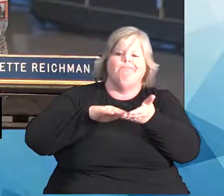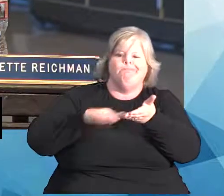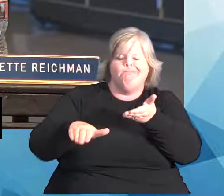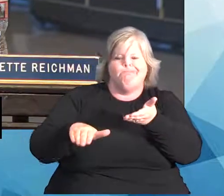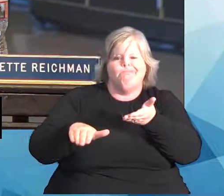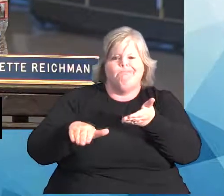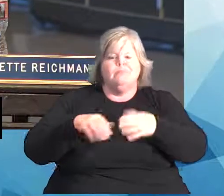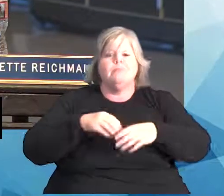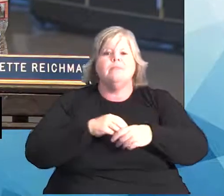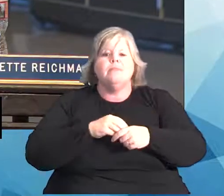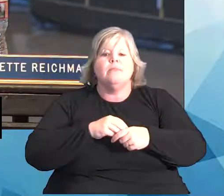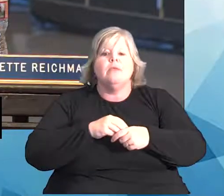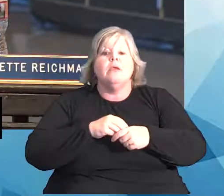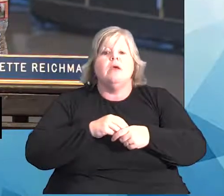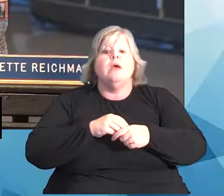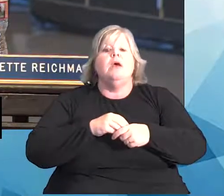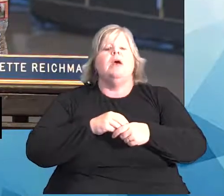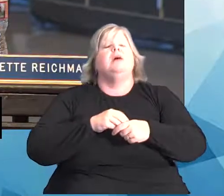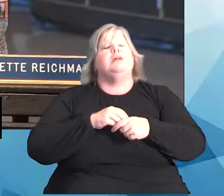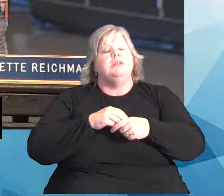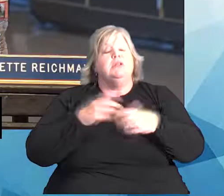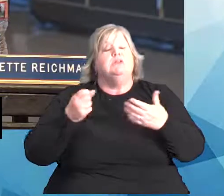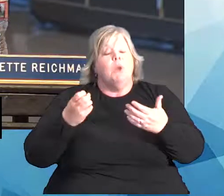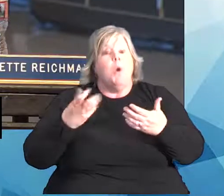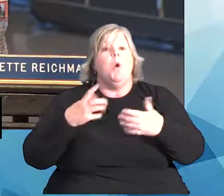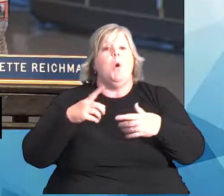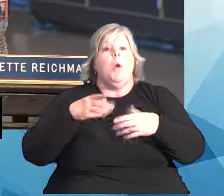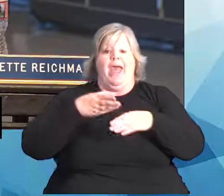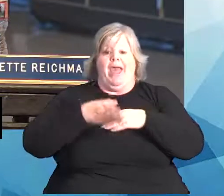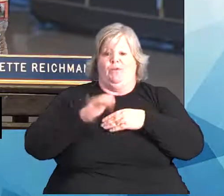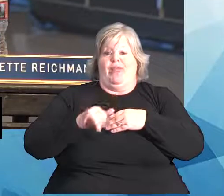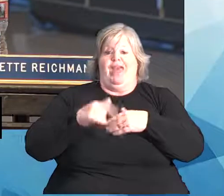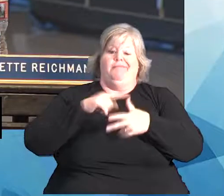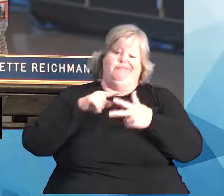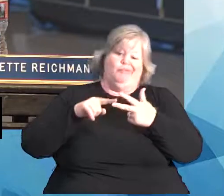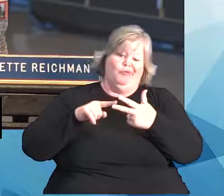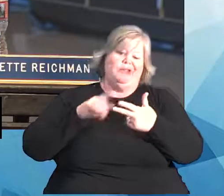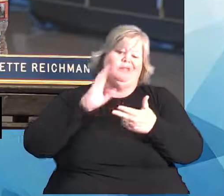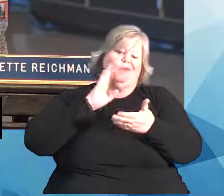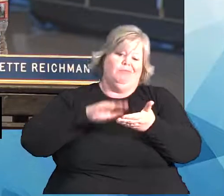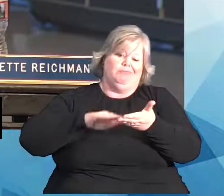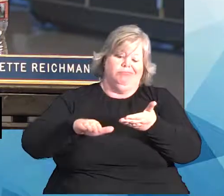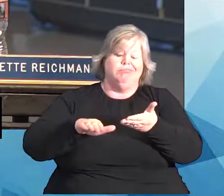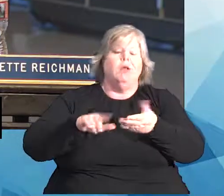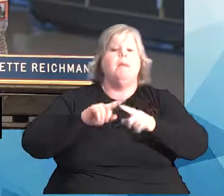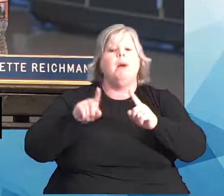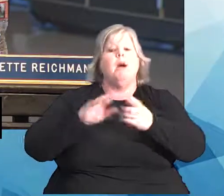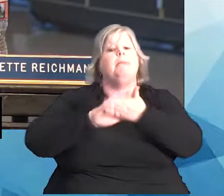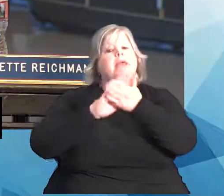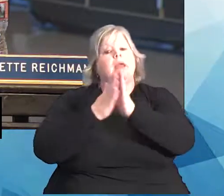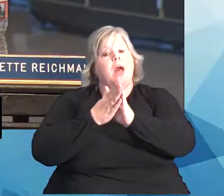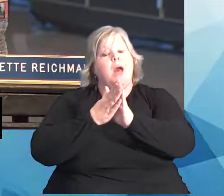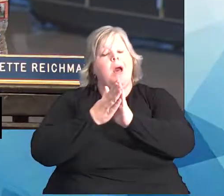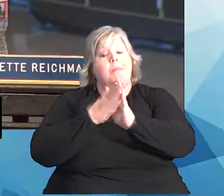force. In doing that, then these 3 individuals become eligible